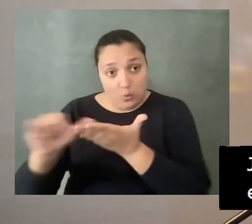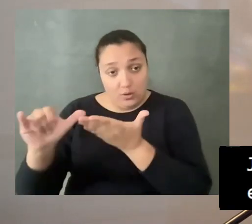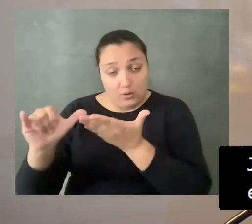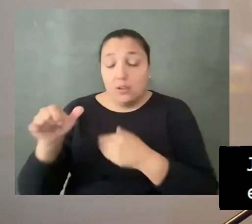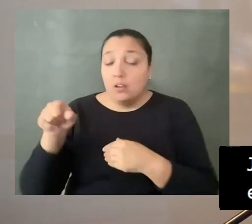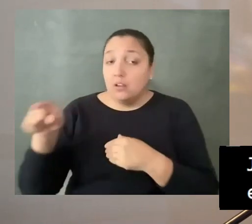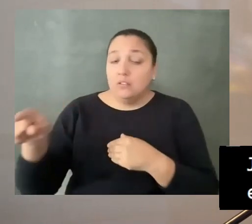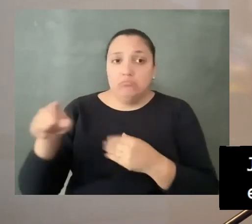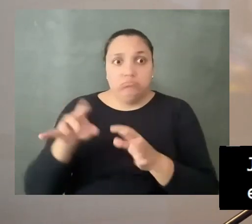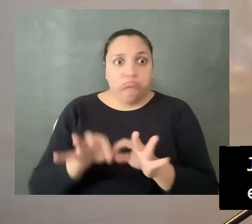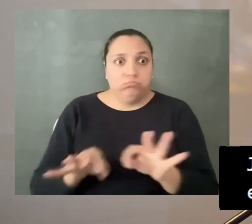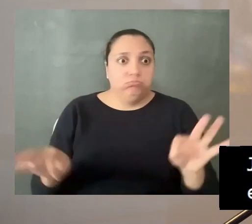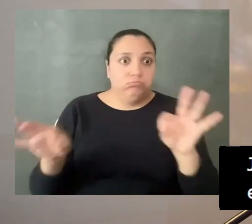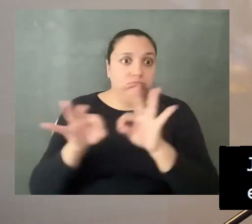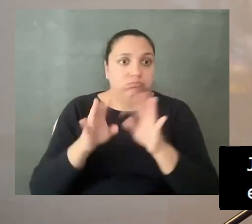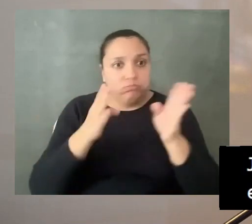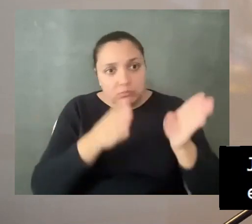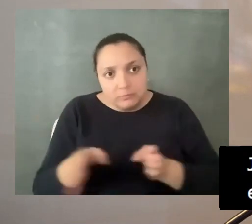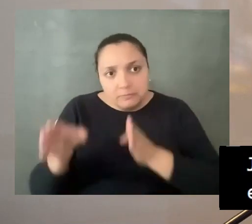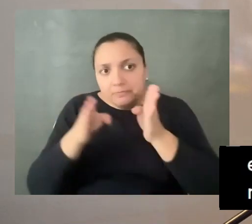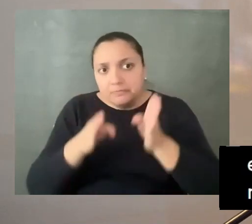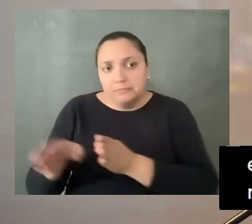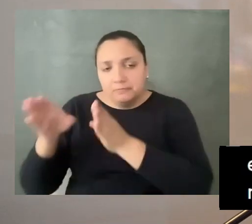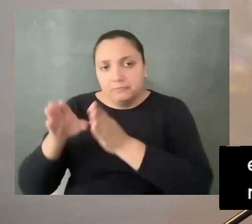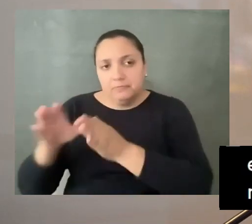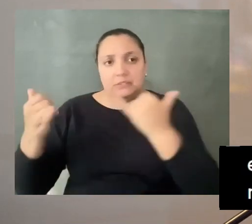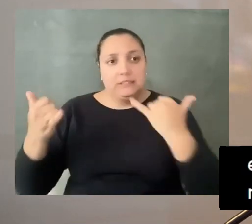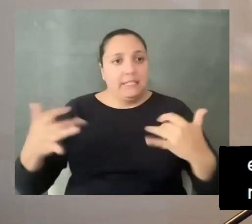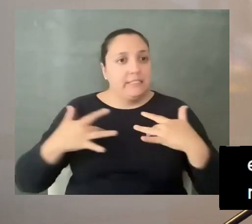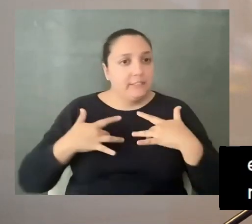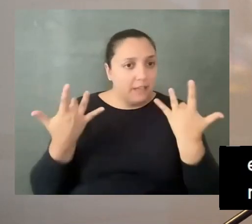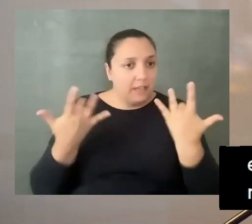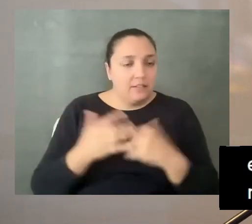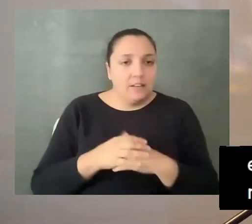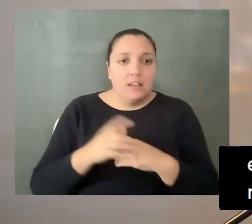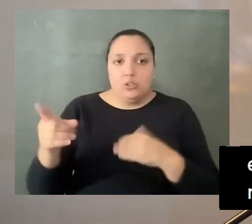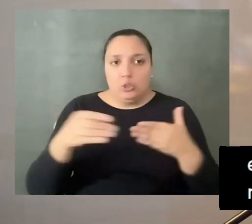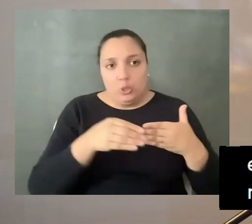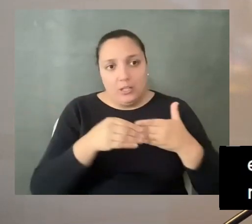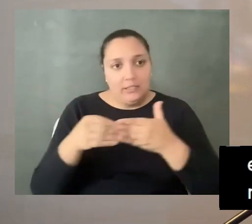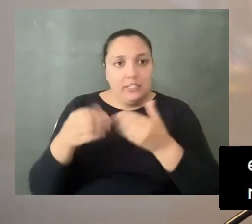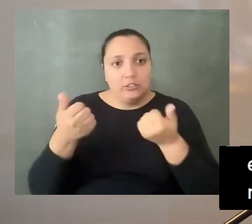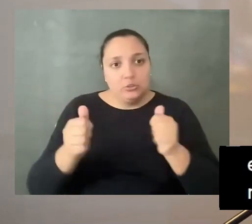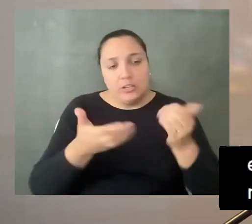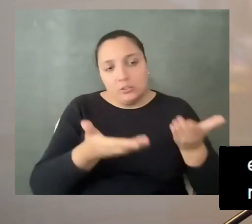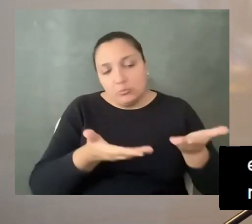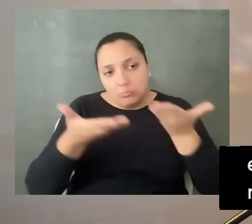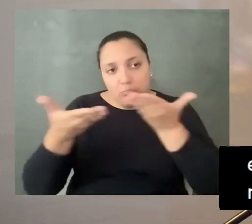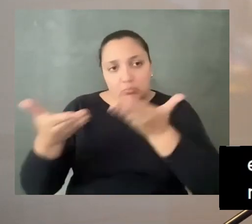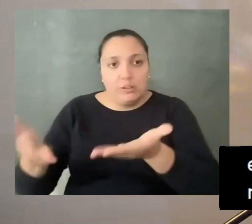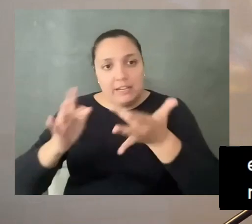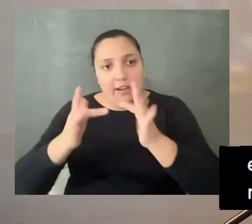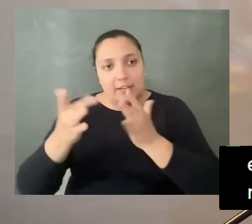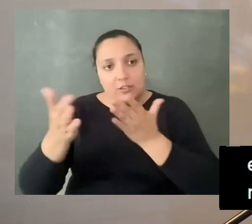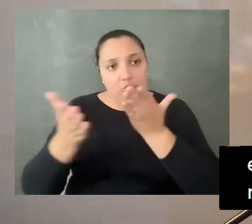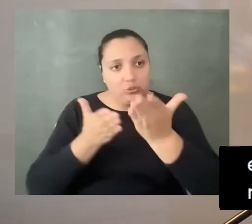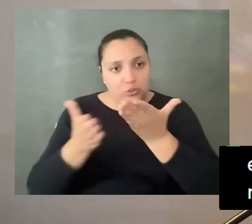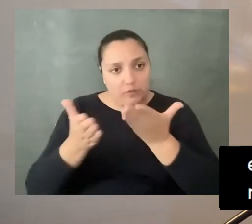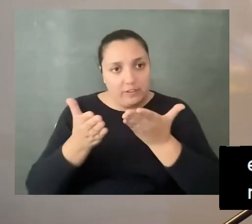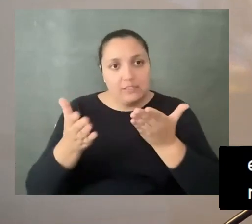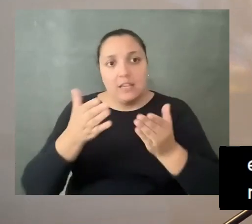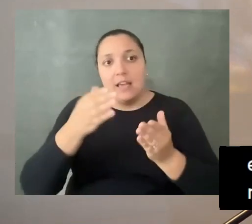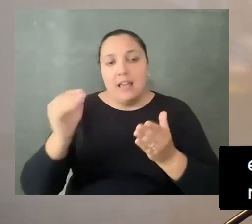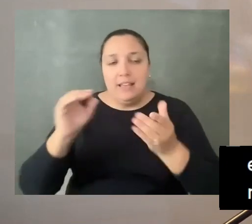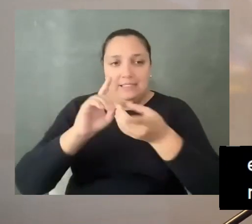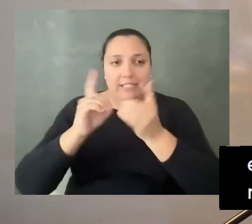in organizing today's event, and they are leading the way in bringing internet service and digital inclusion programs to New Yorkers.